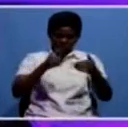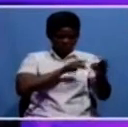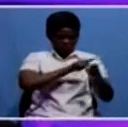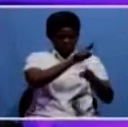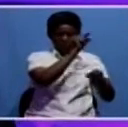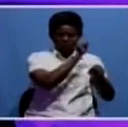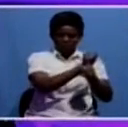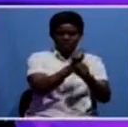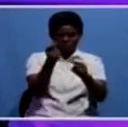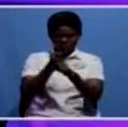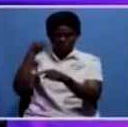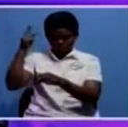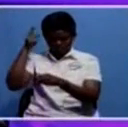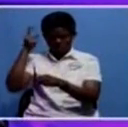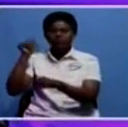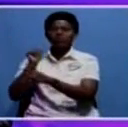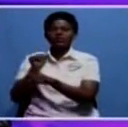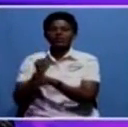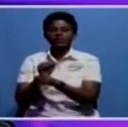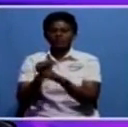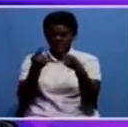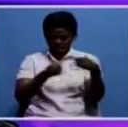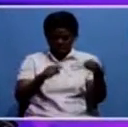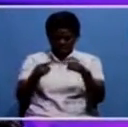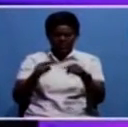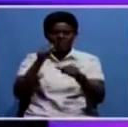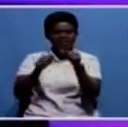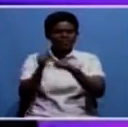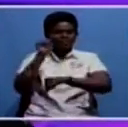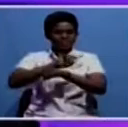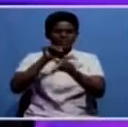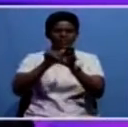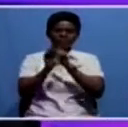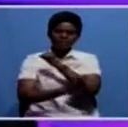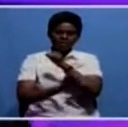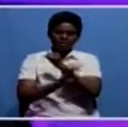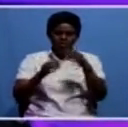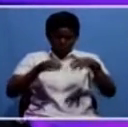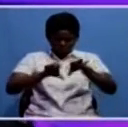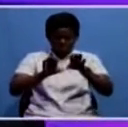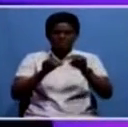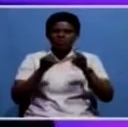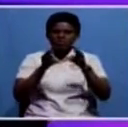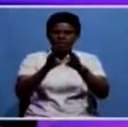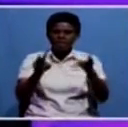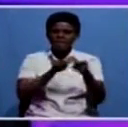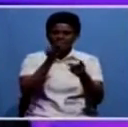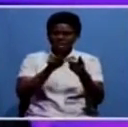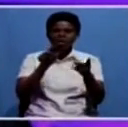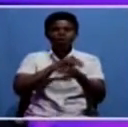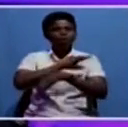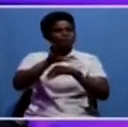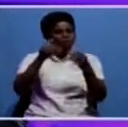from politicking that happens every day in this country. And if we continue to engage in this manner, this